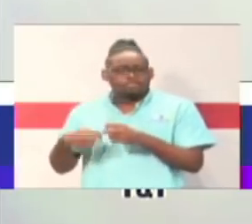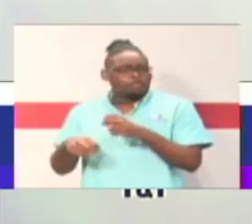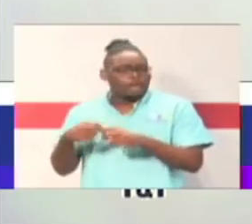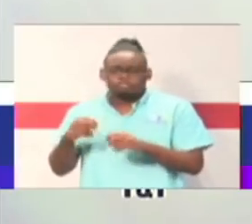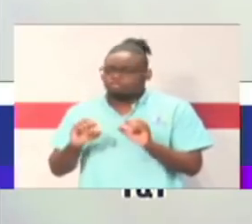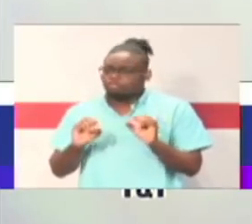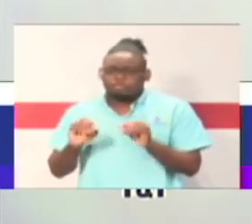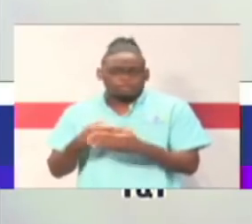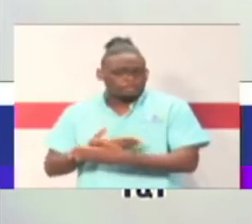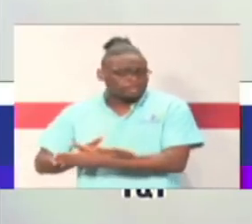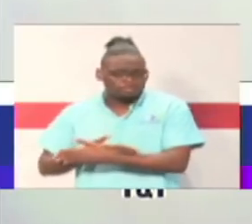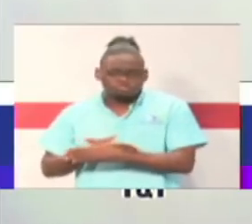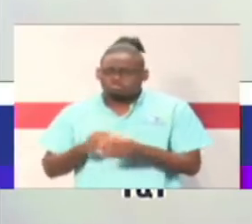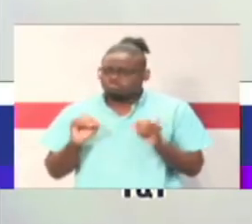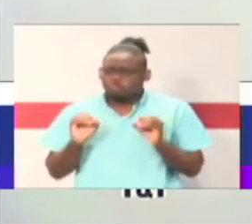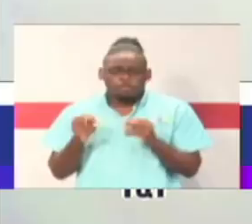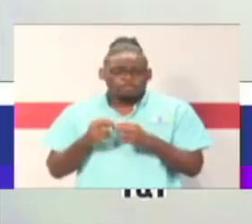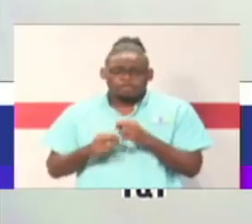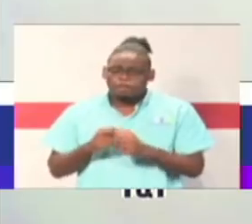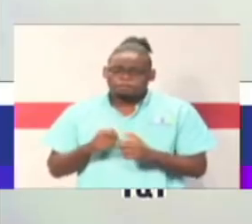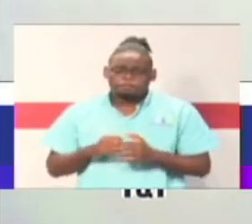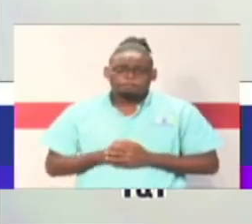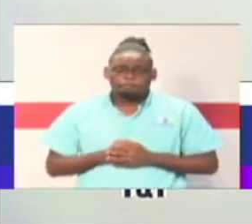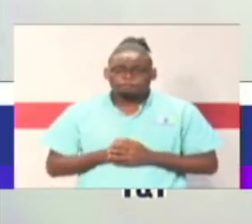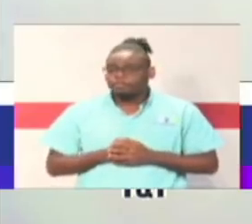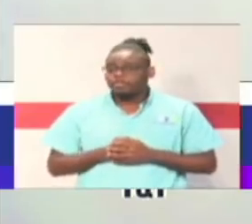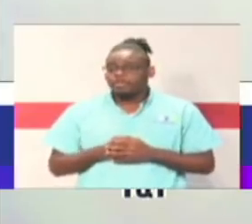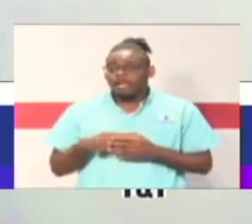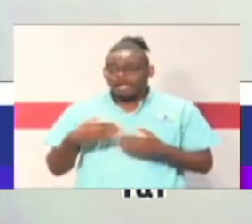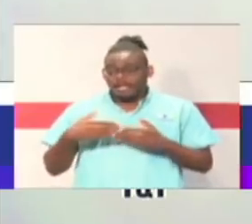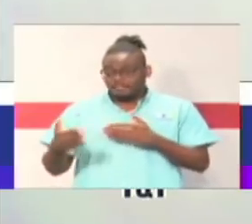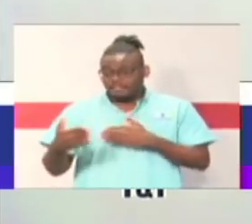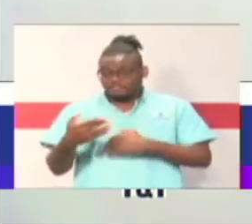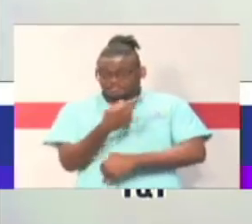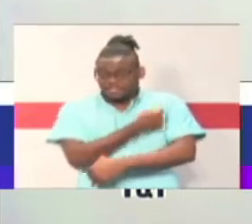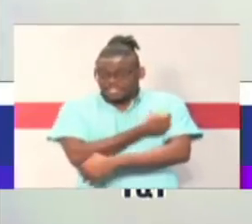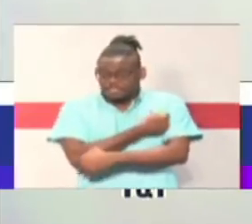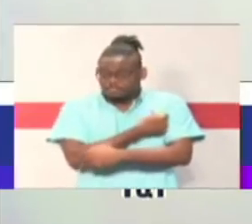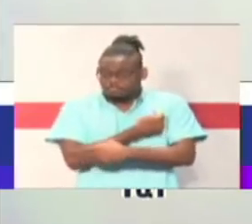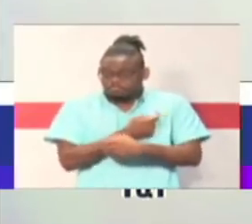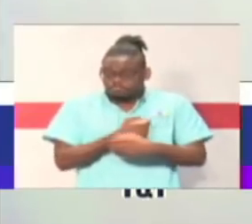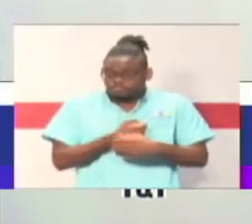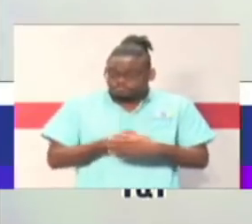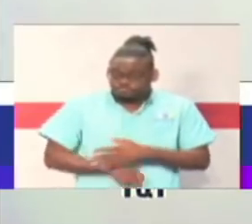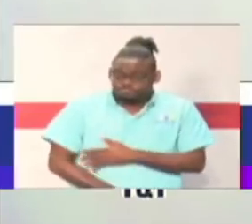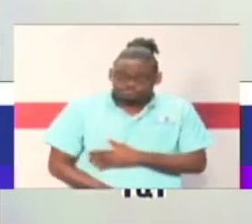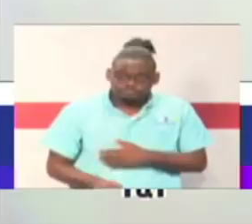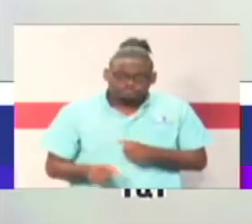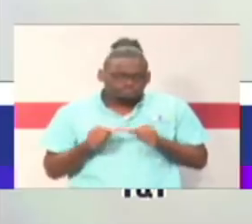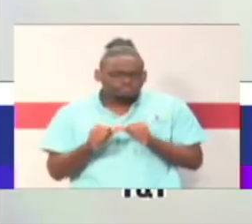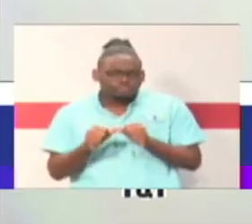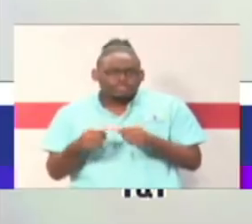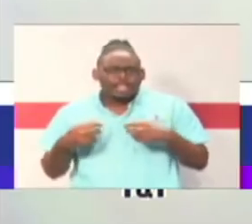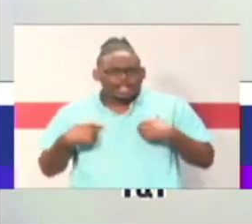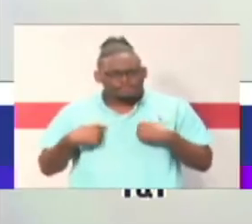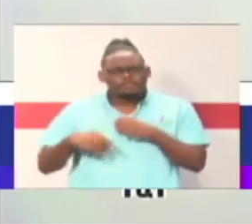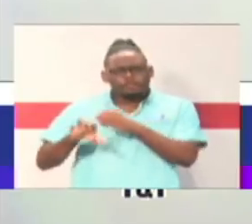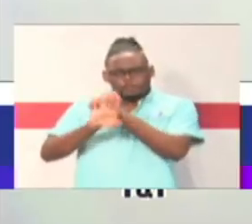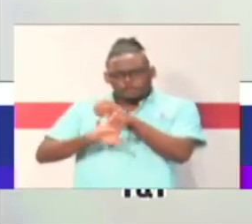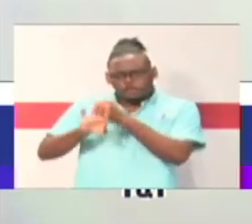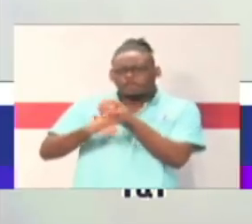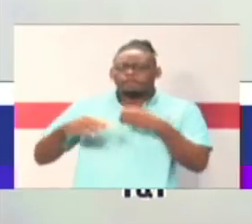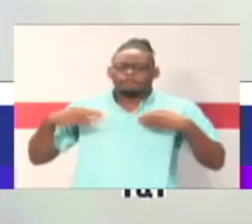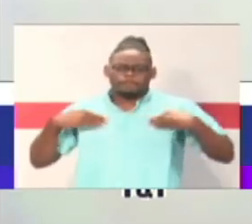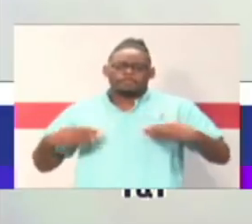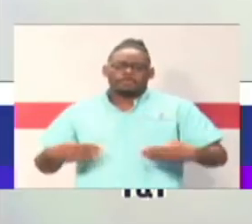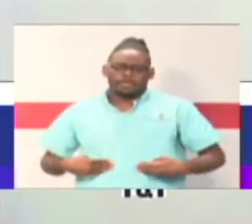down quickly, like Dr. Sujisingh said, after injection. And what remains are the antibodies to help you fight infection.